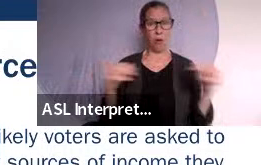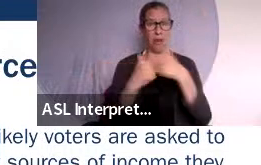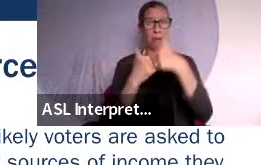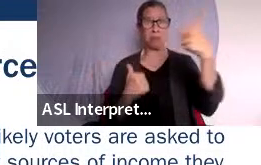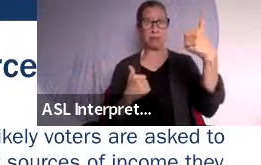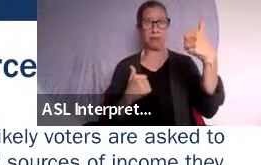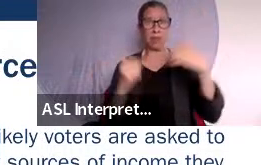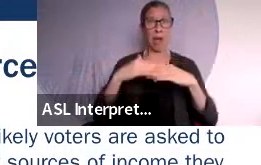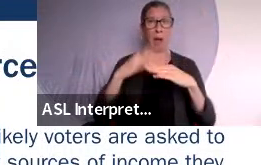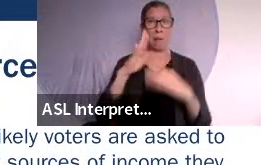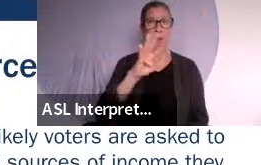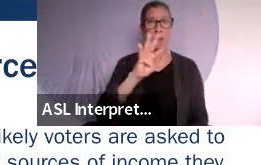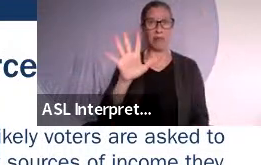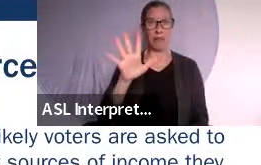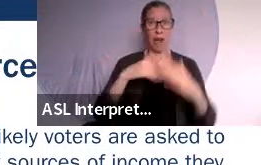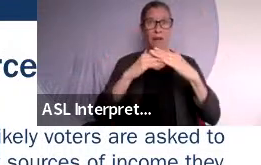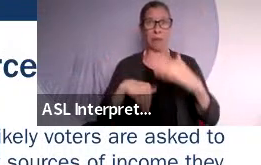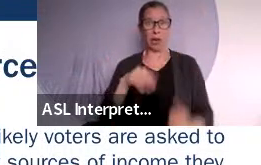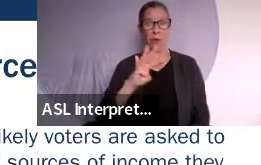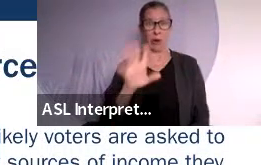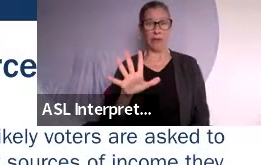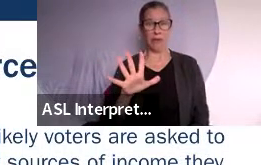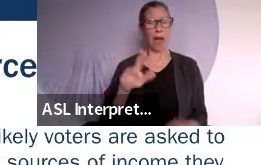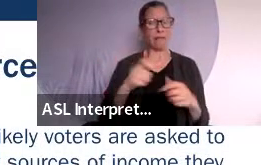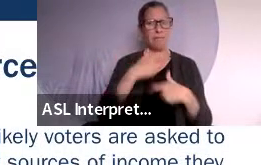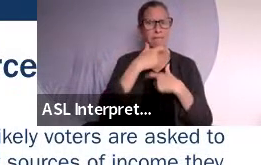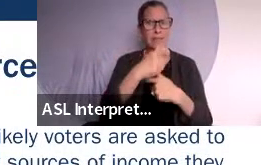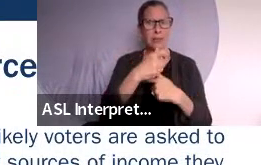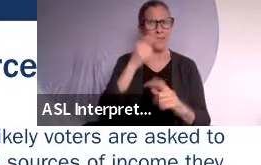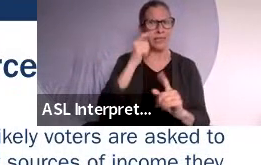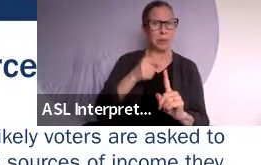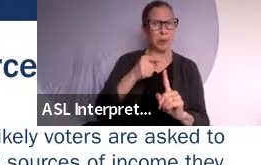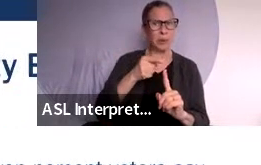two age groups. So it's a really interesting data point here. Next slide, please.